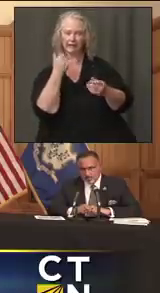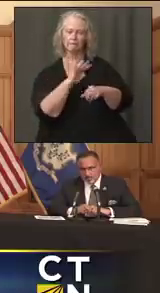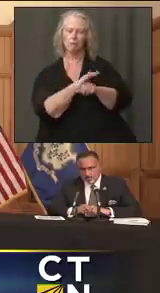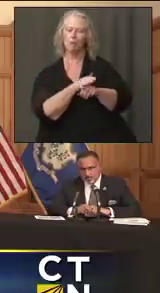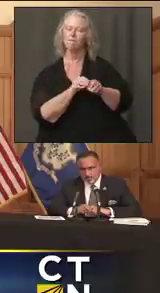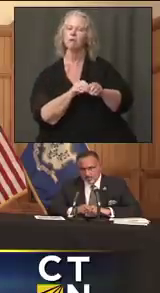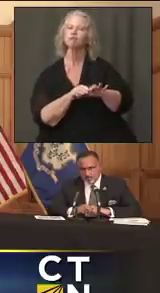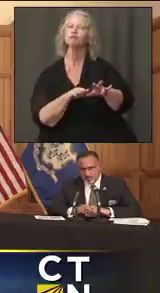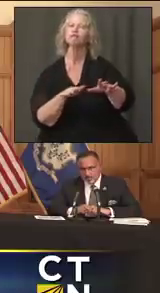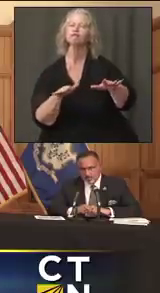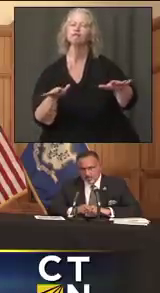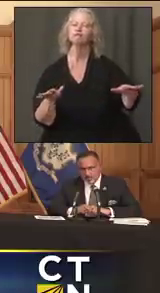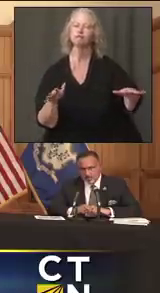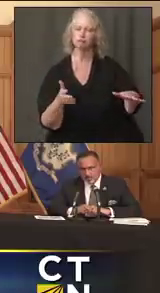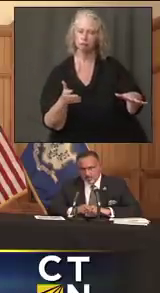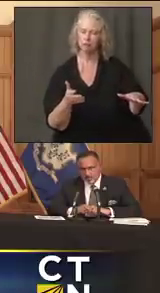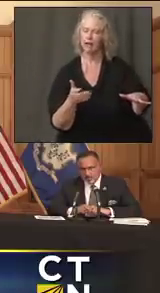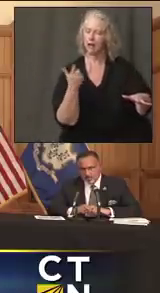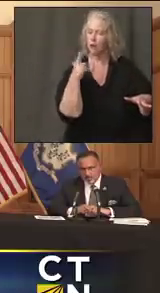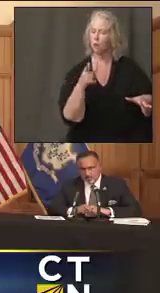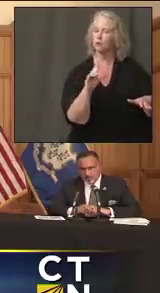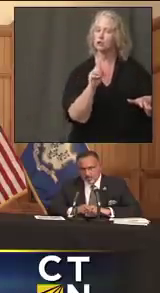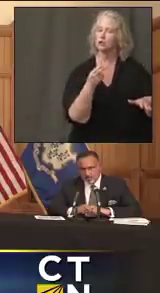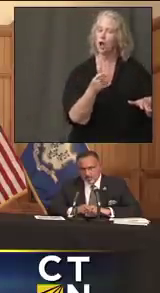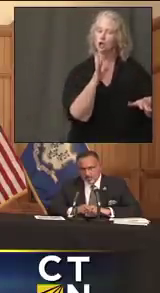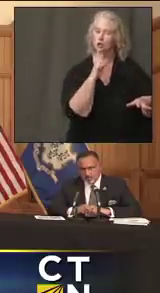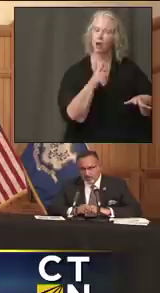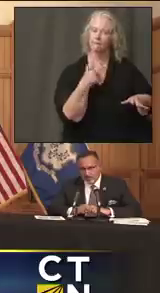the PPE stockpile the other day.